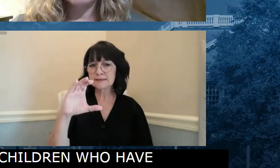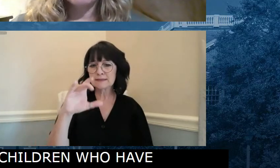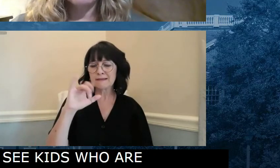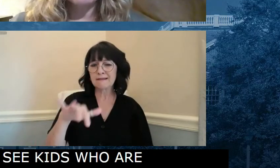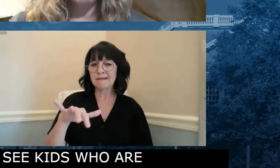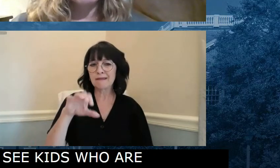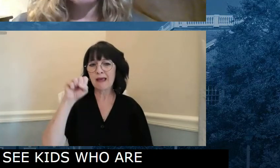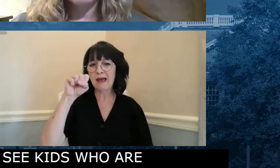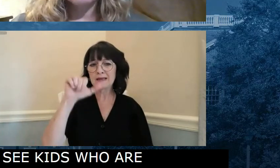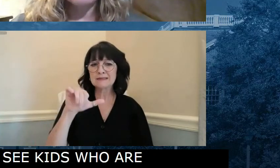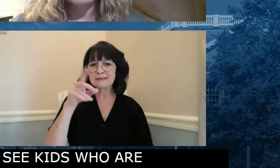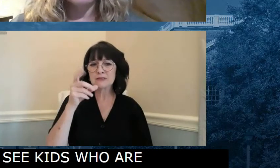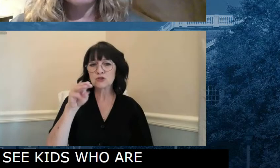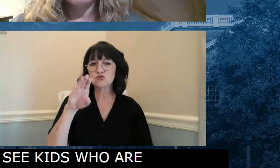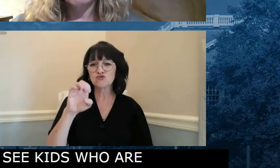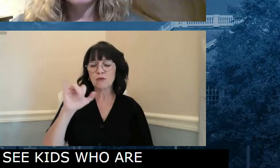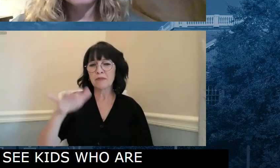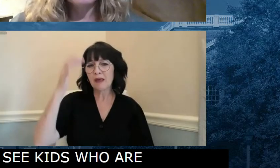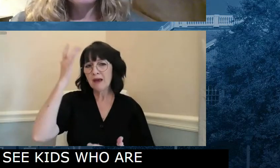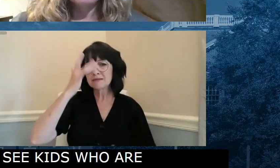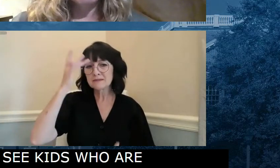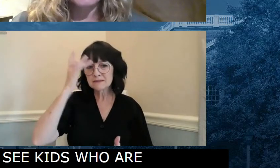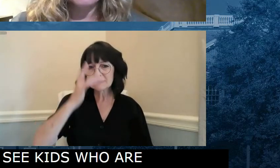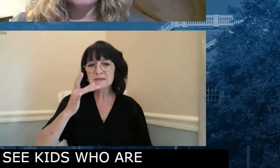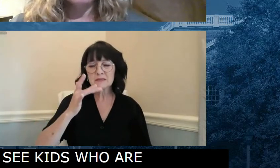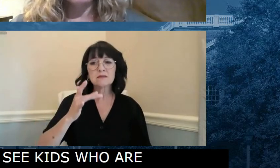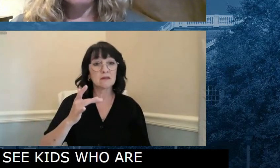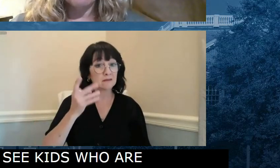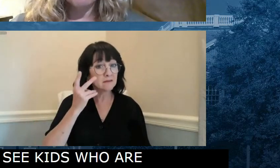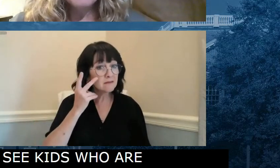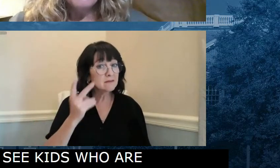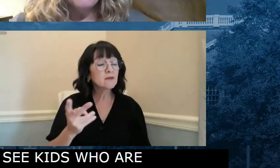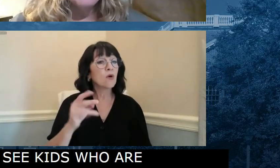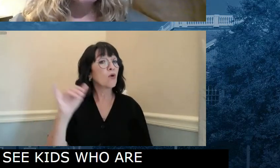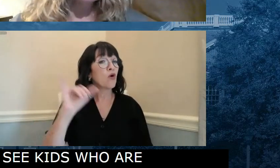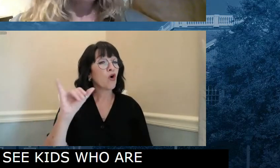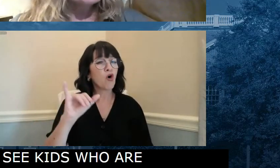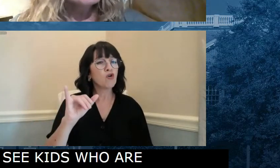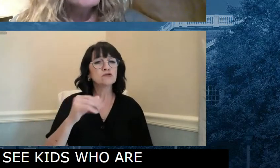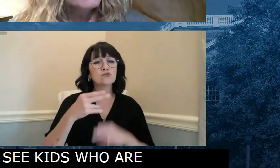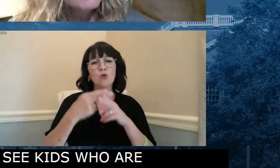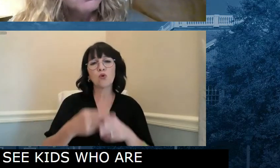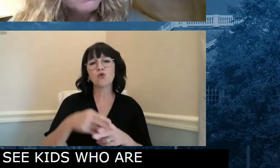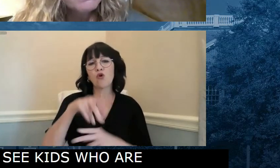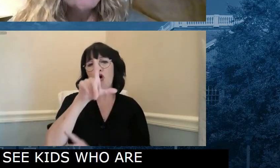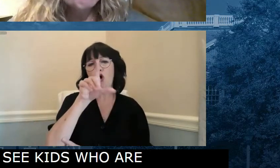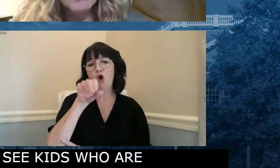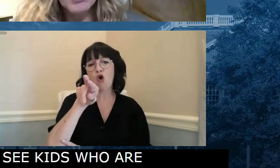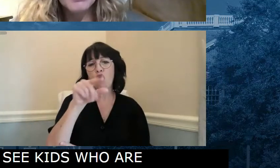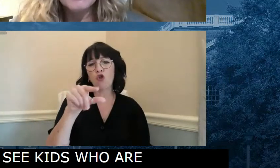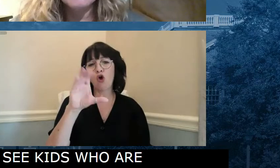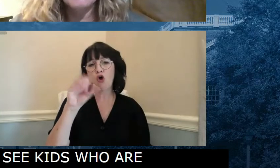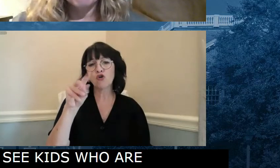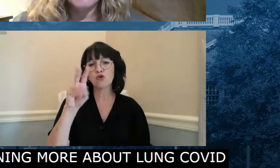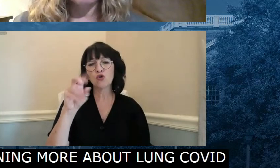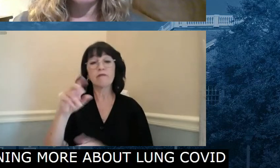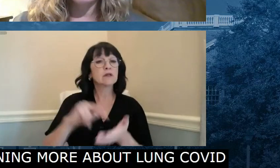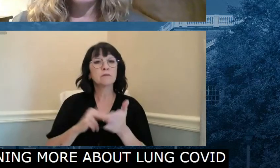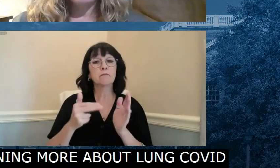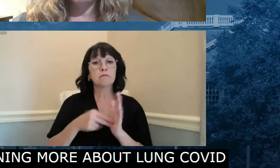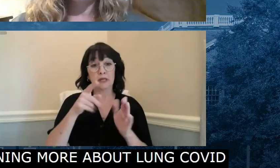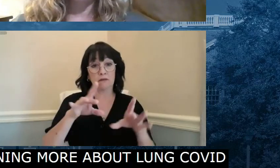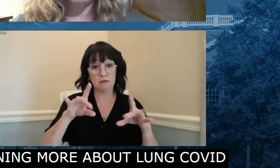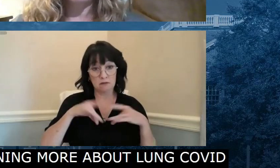also, learning more about long COVID among kids. So just because kids are more likely to have